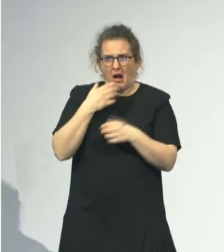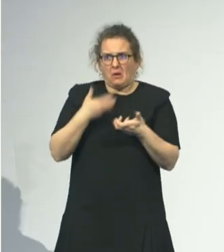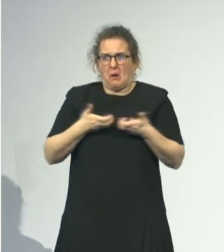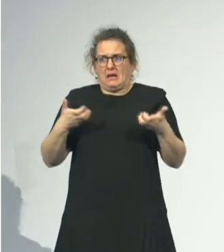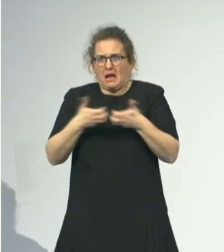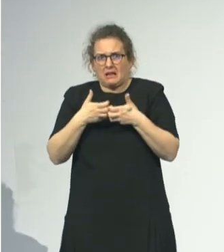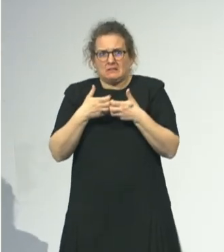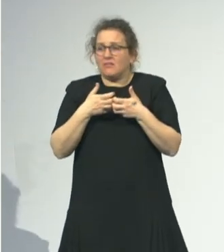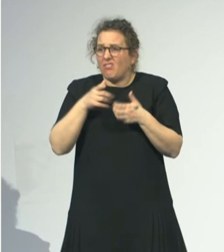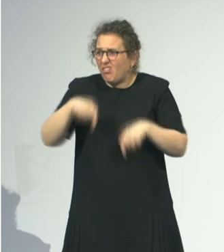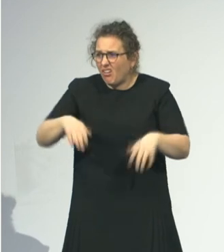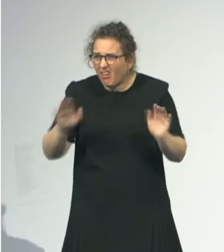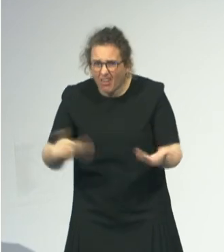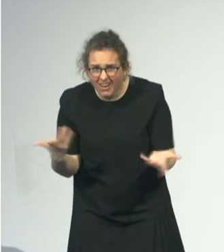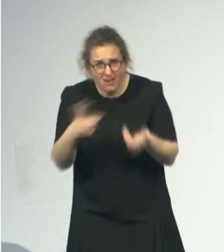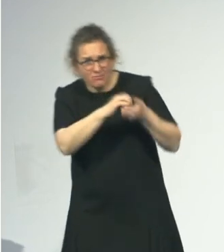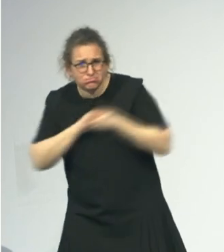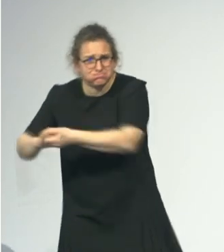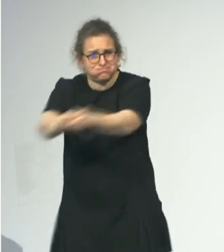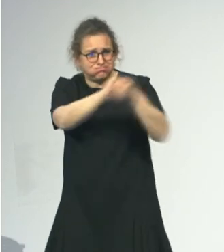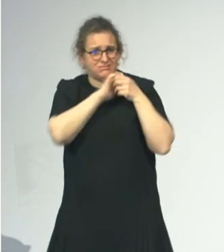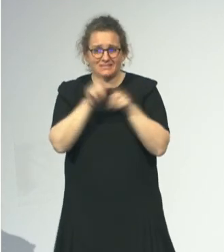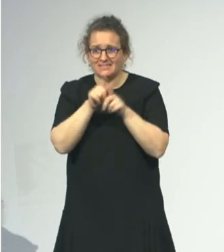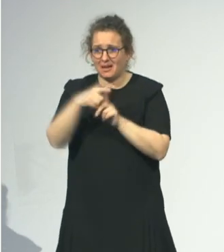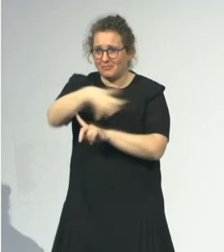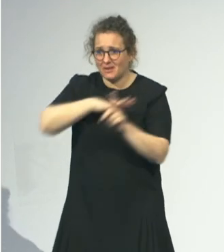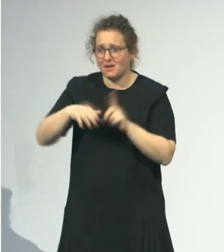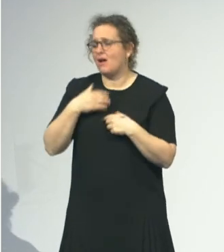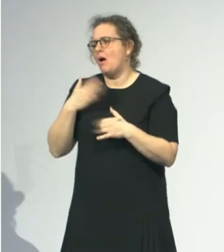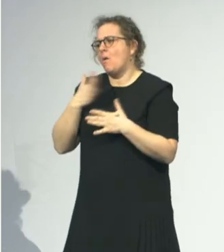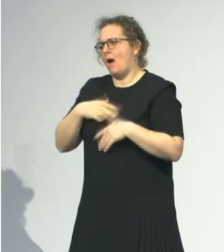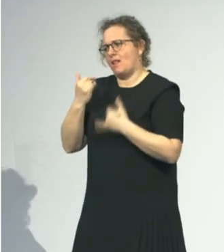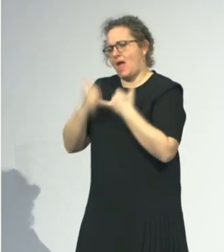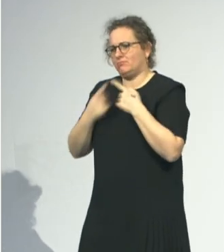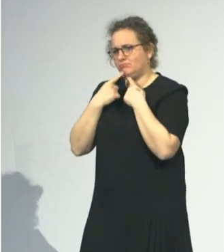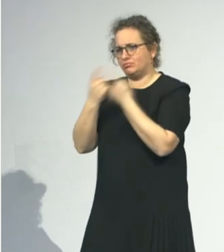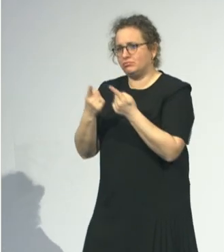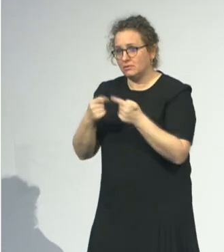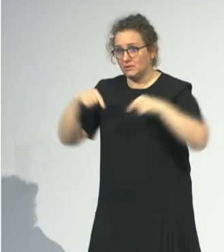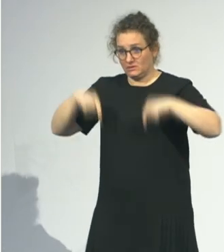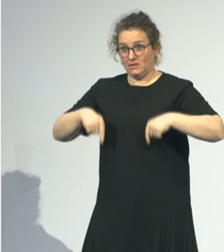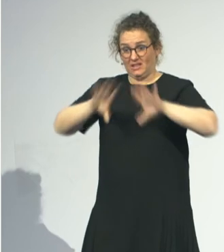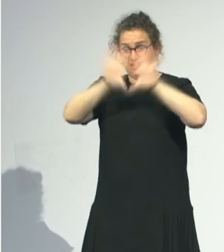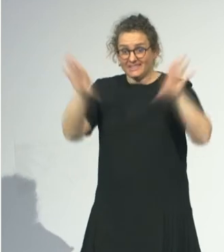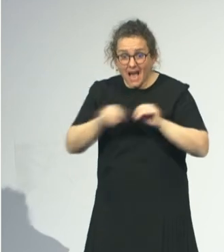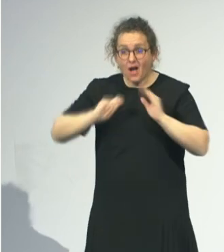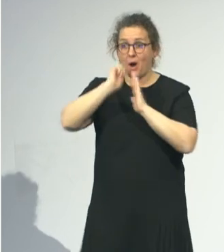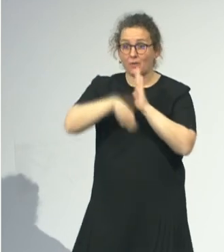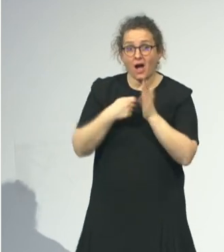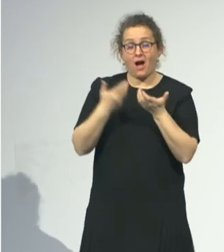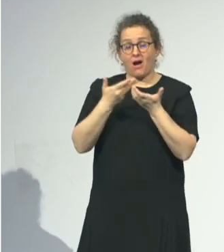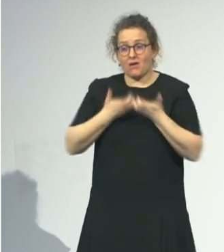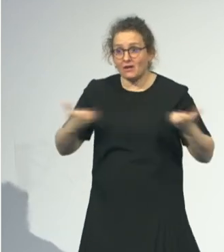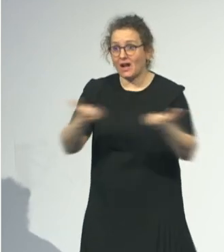But finally, I would like to say that these years, the Zero Project gave me